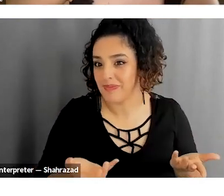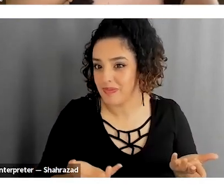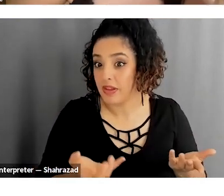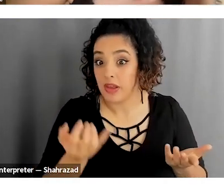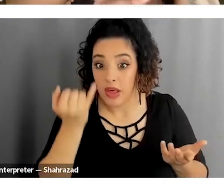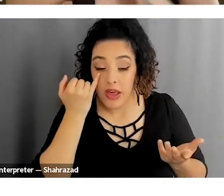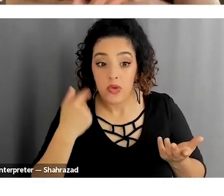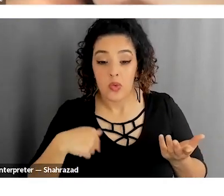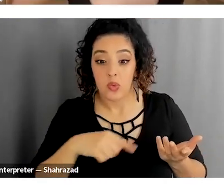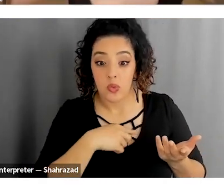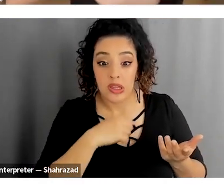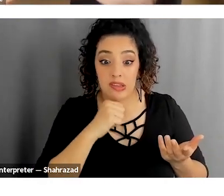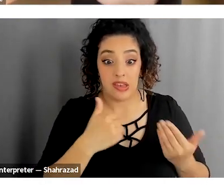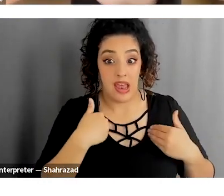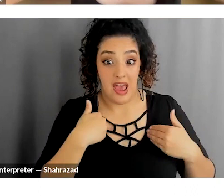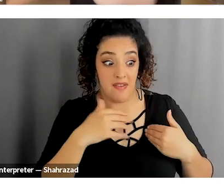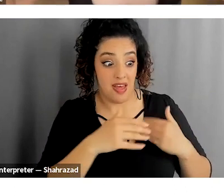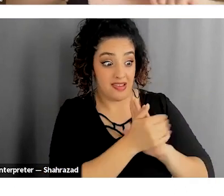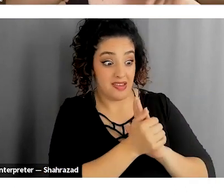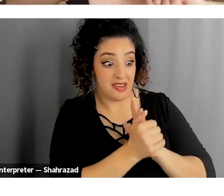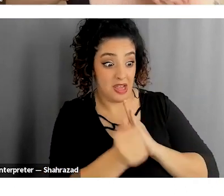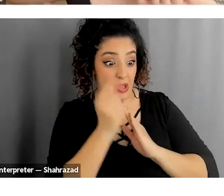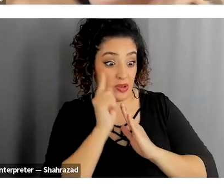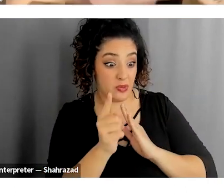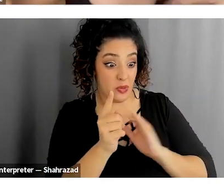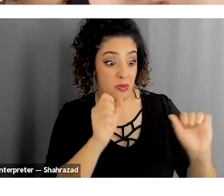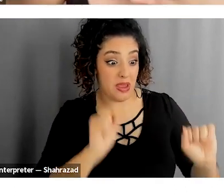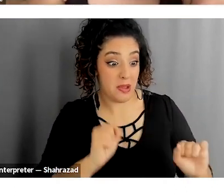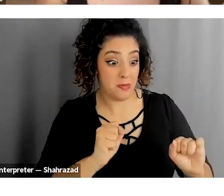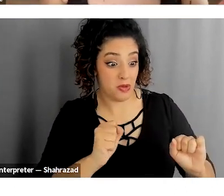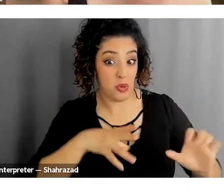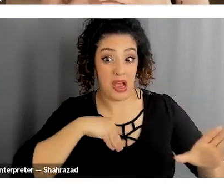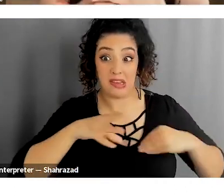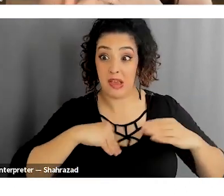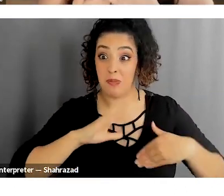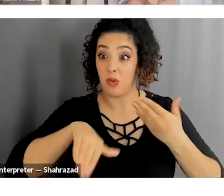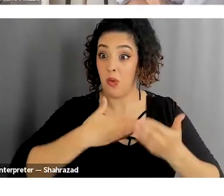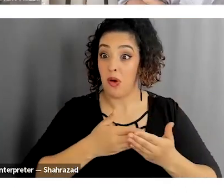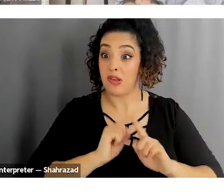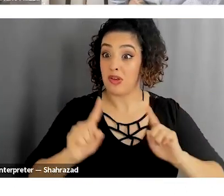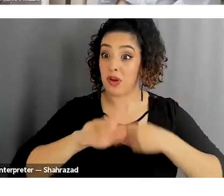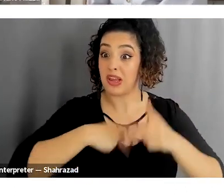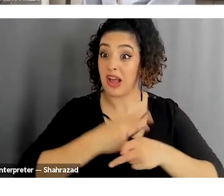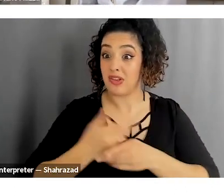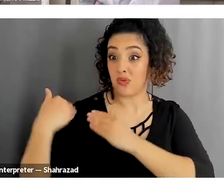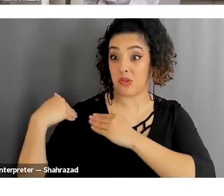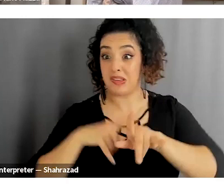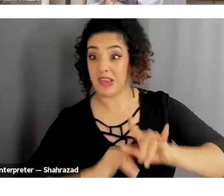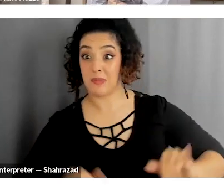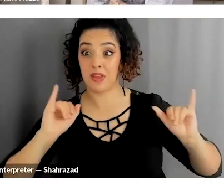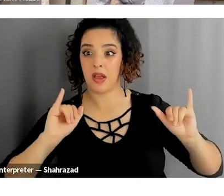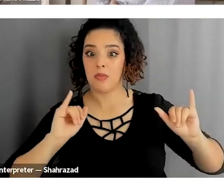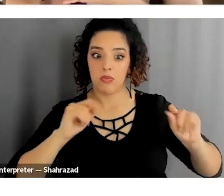the skills to wear so many hats at the same time, it wouldn't happen. Like one person is equal to